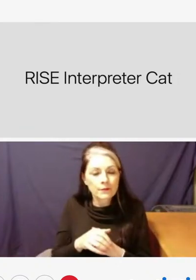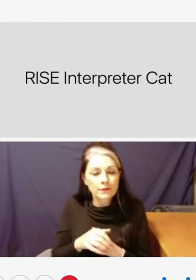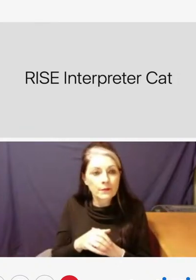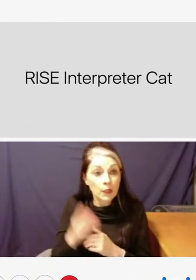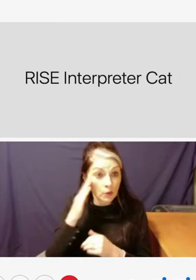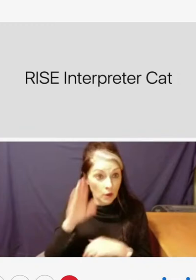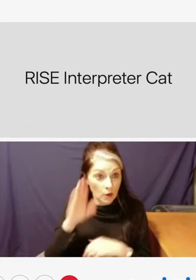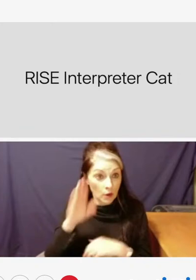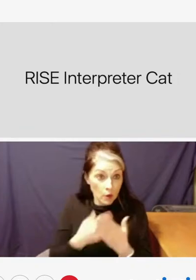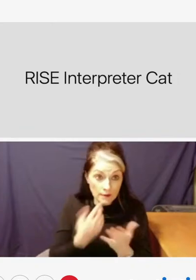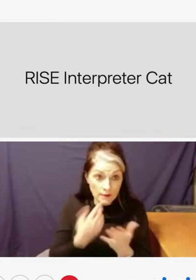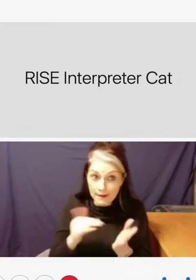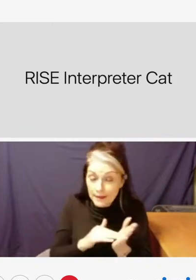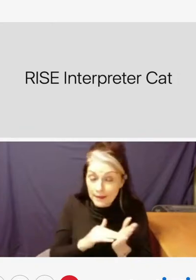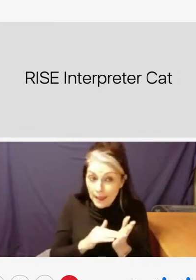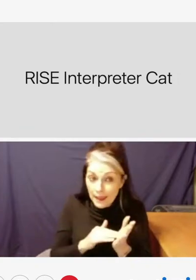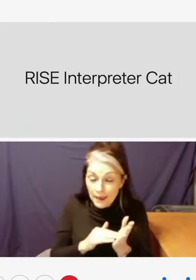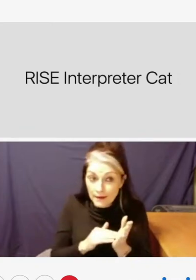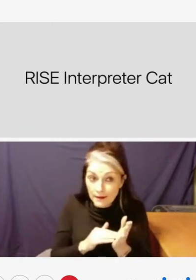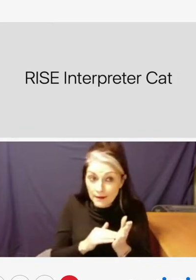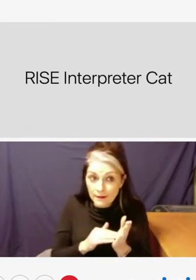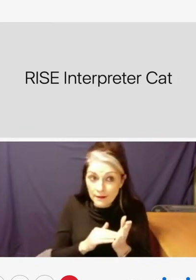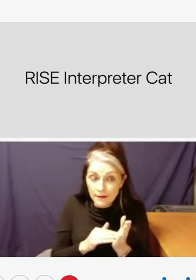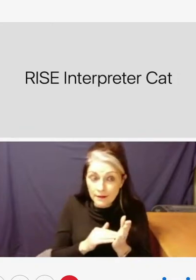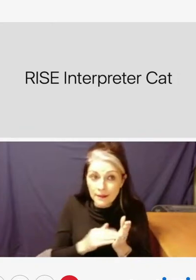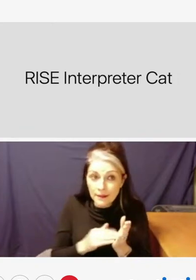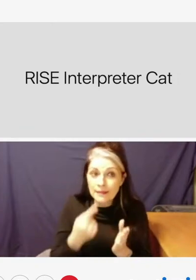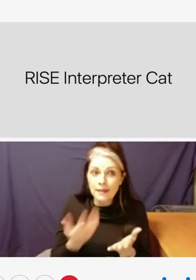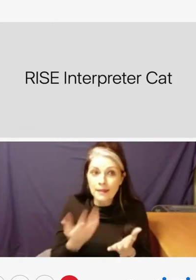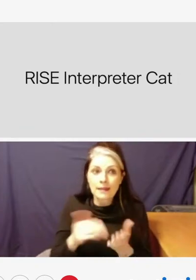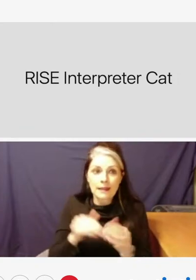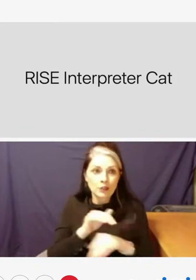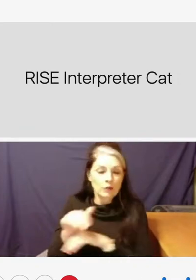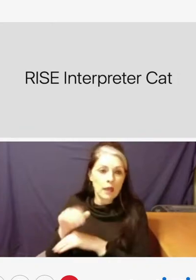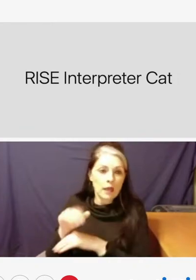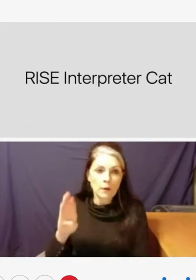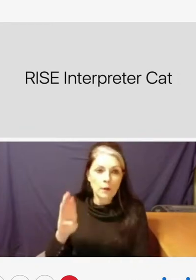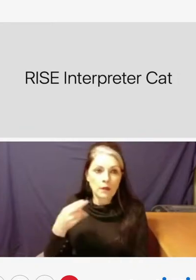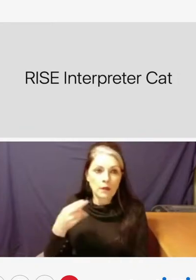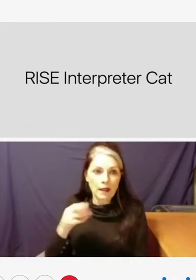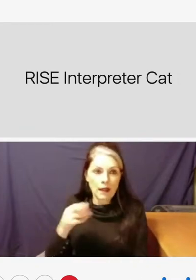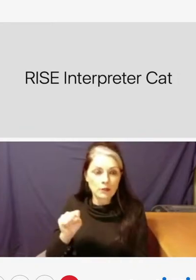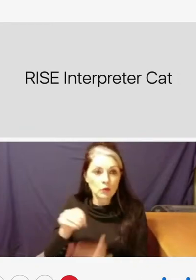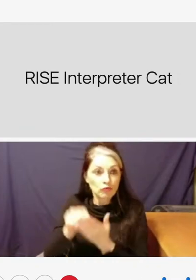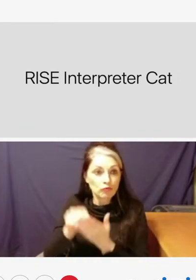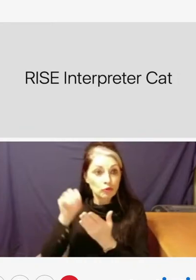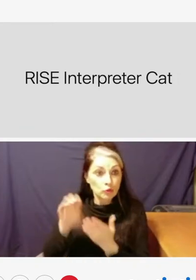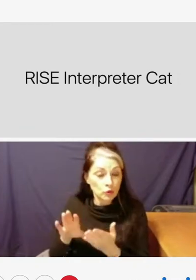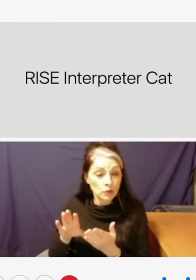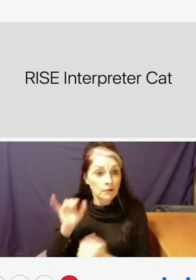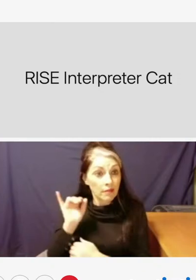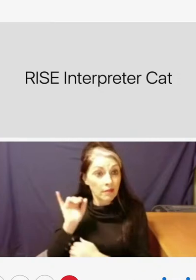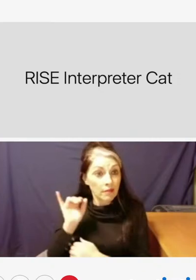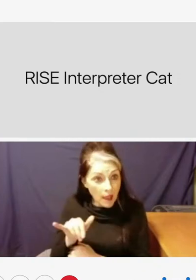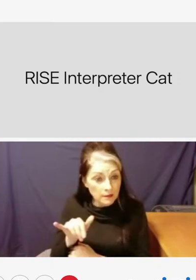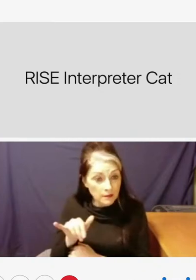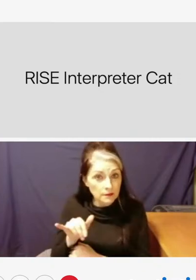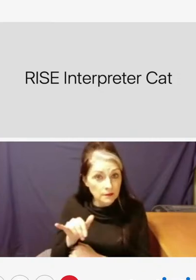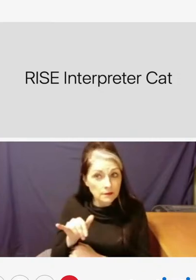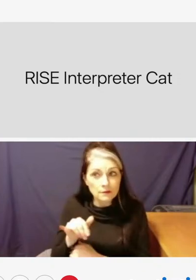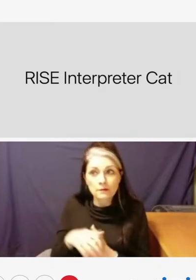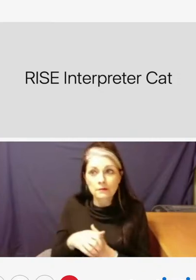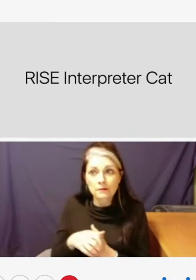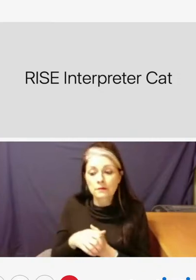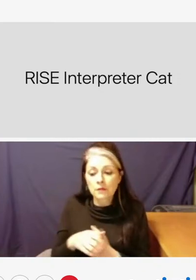was stated tonight by our Bloomington High students uh that uh they're uh we had